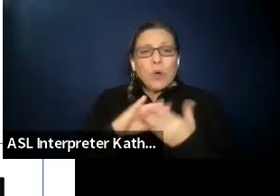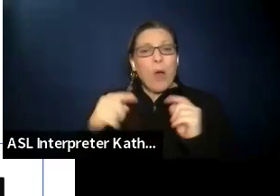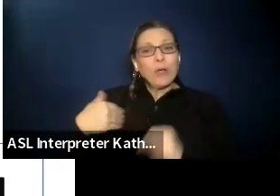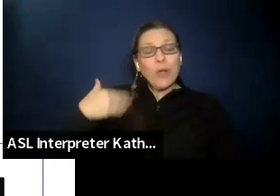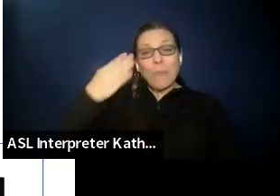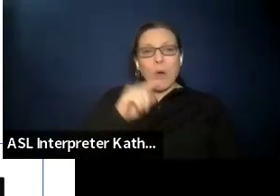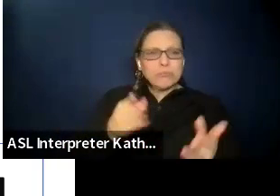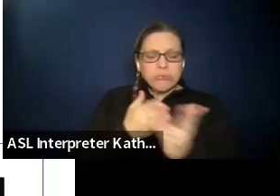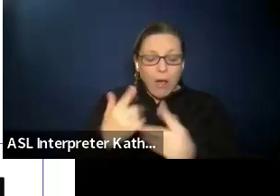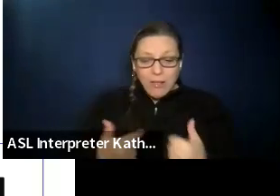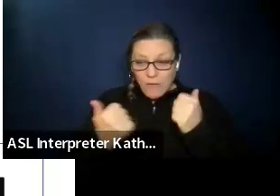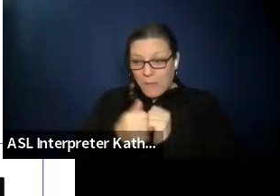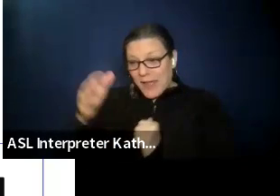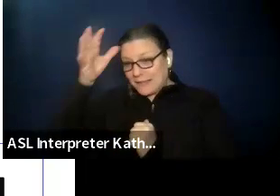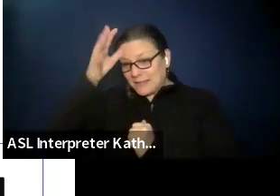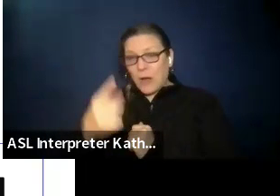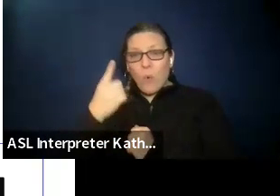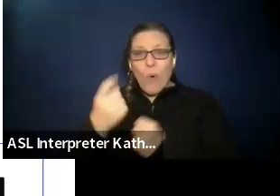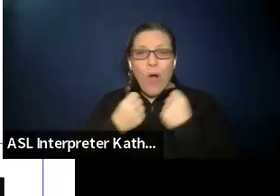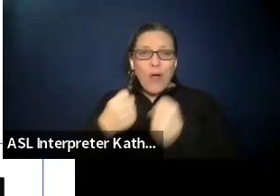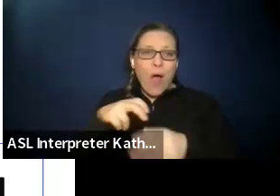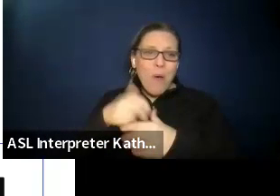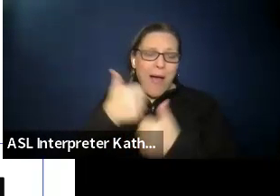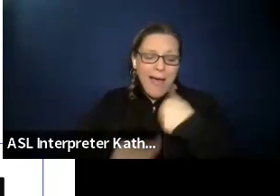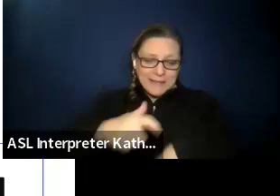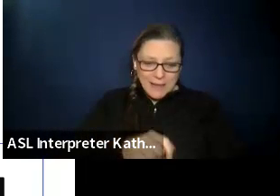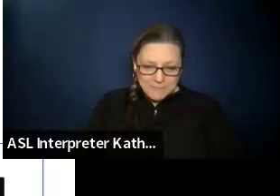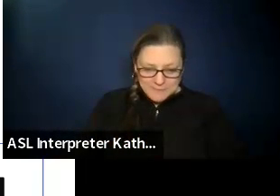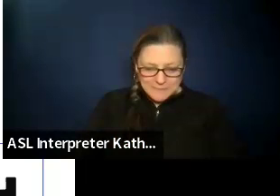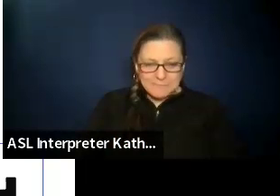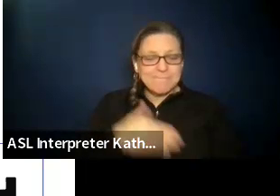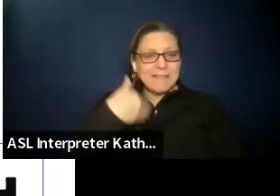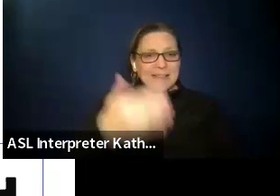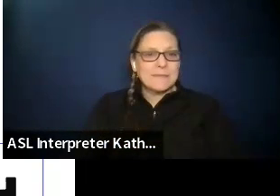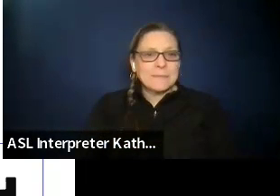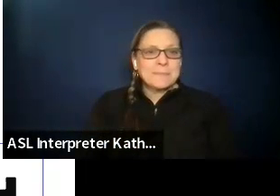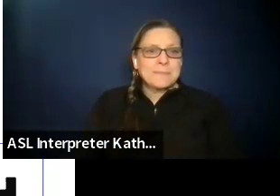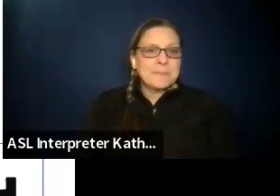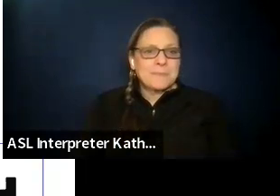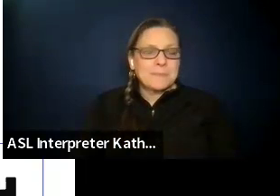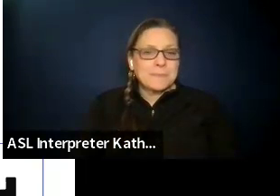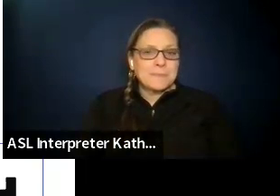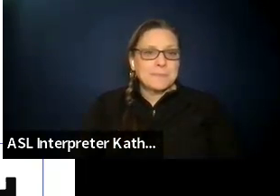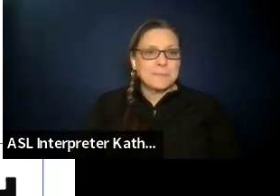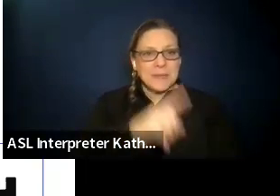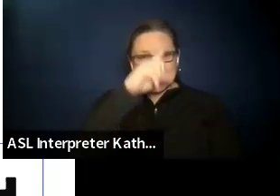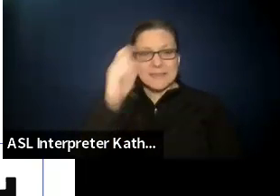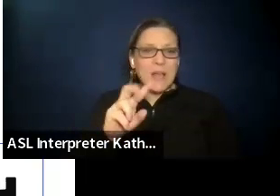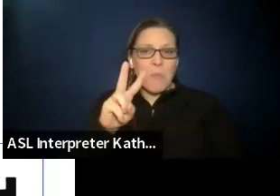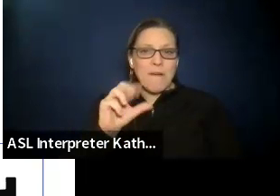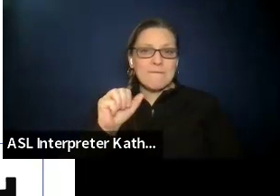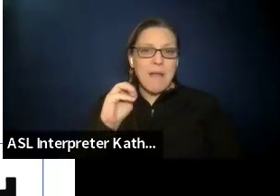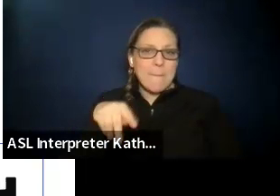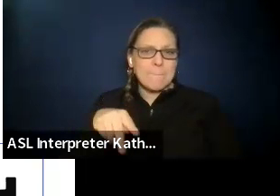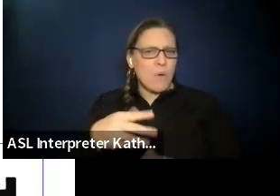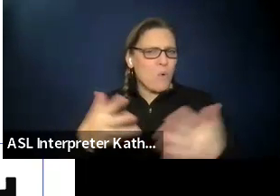boy navigating life with his dad one car ride at a time. Next slide. Summer Vamp.